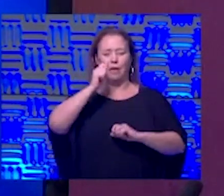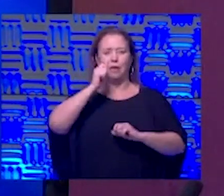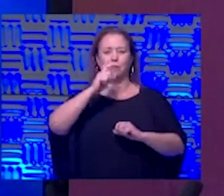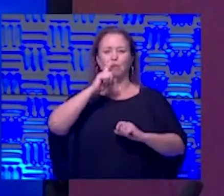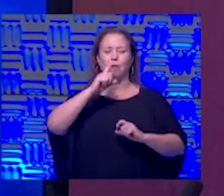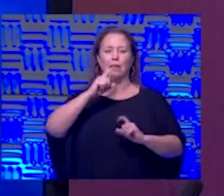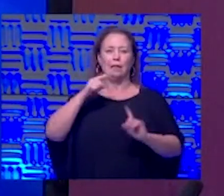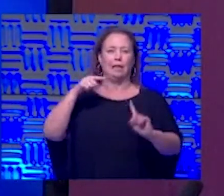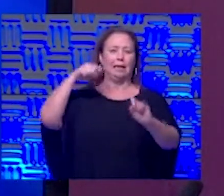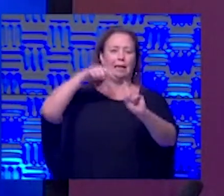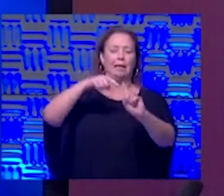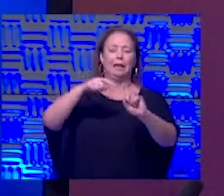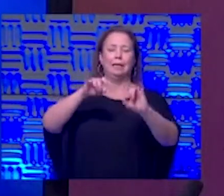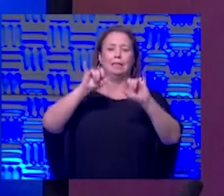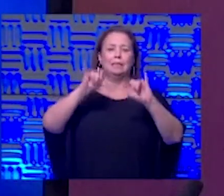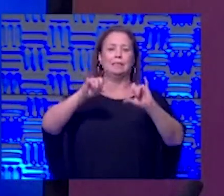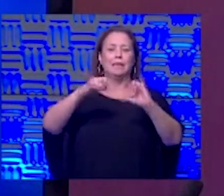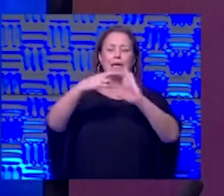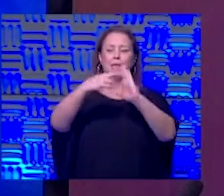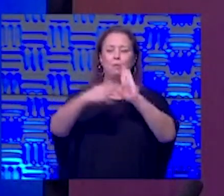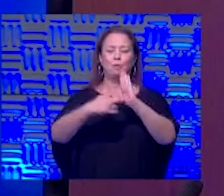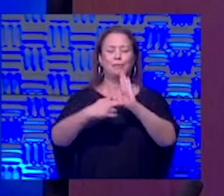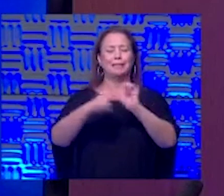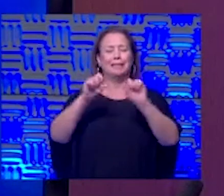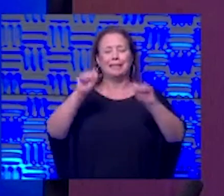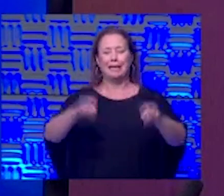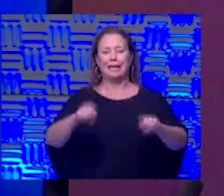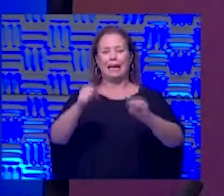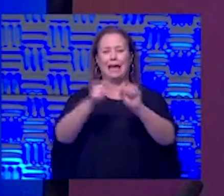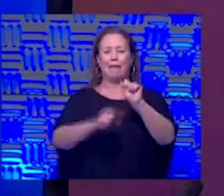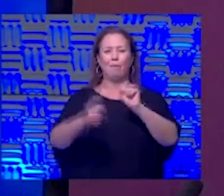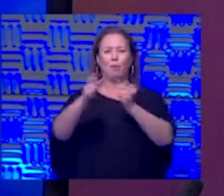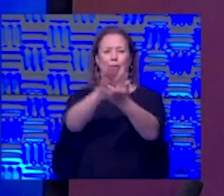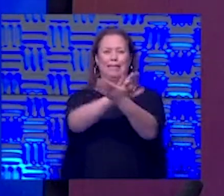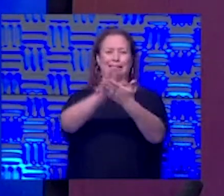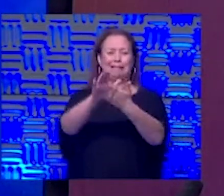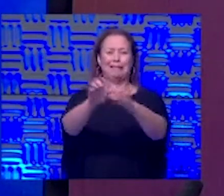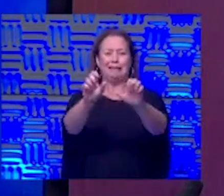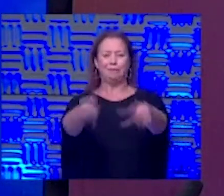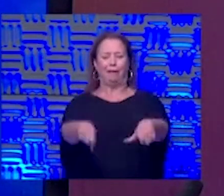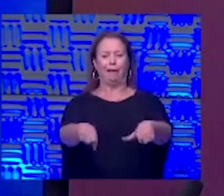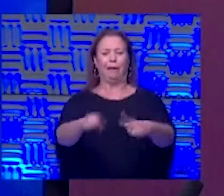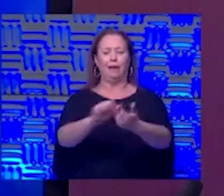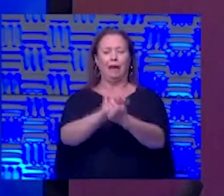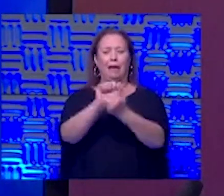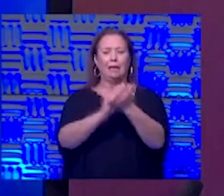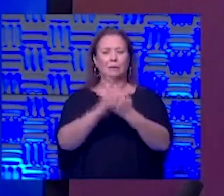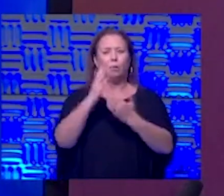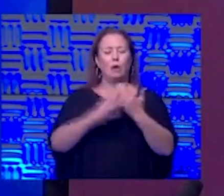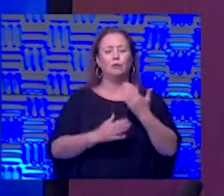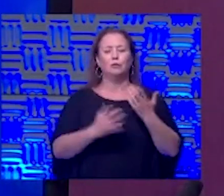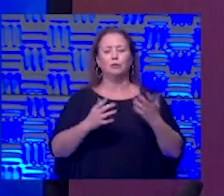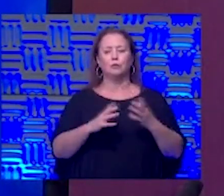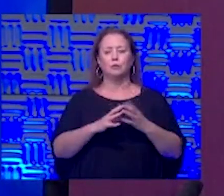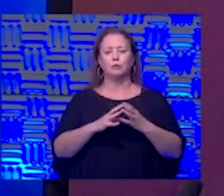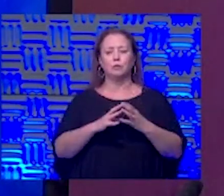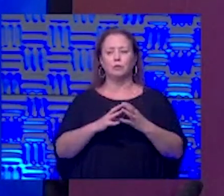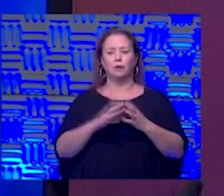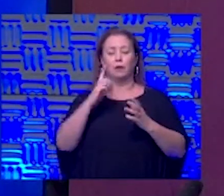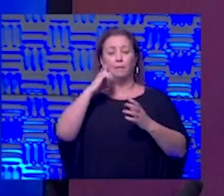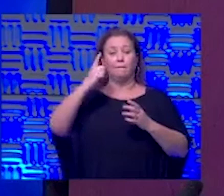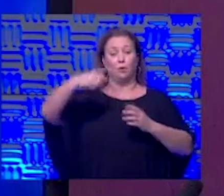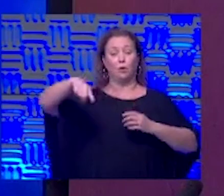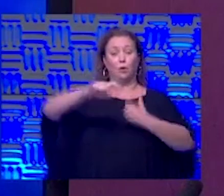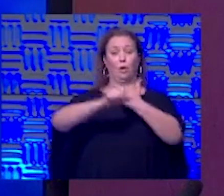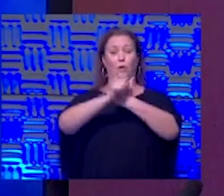cycling back to these same rules. Right. Can you keep everybody as clean as you can? Can you get their hands washed? For those